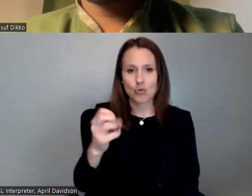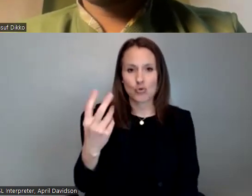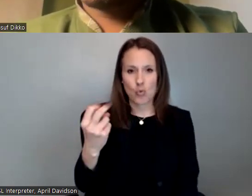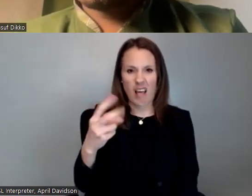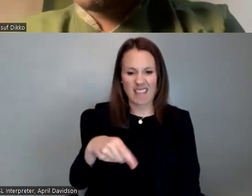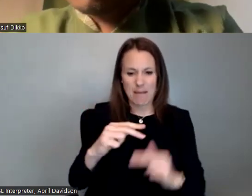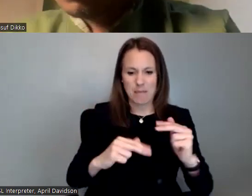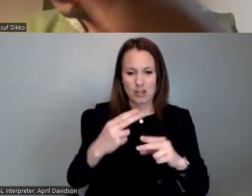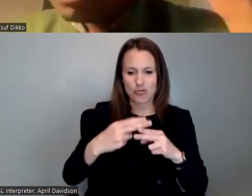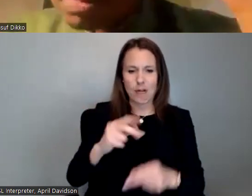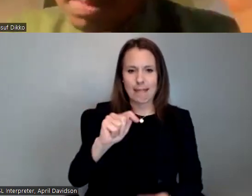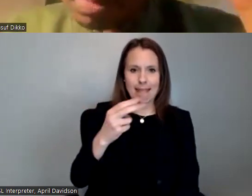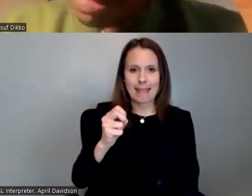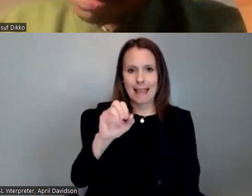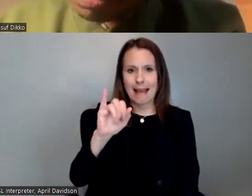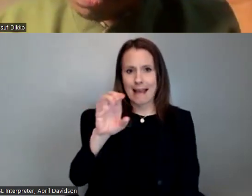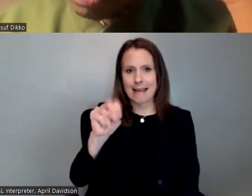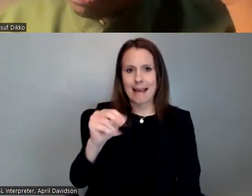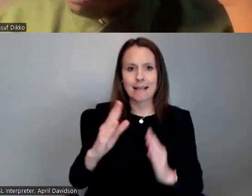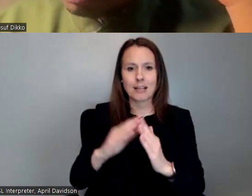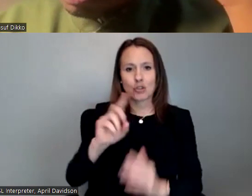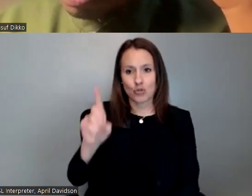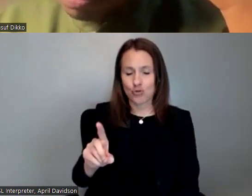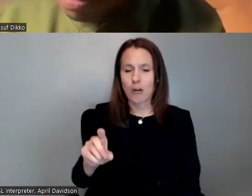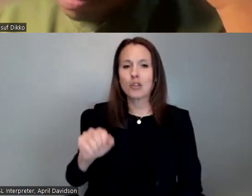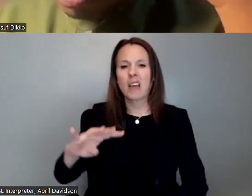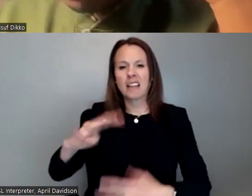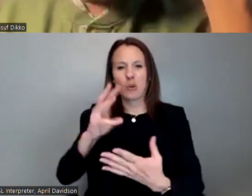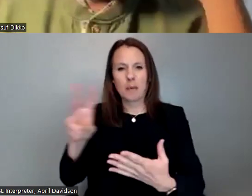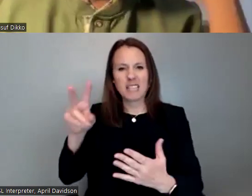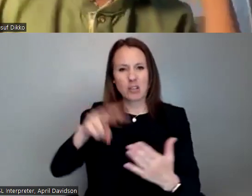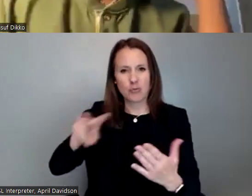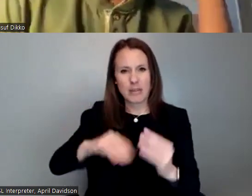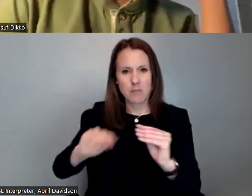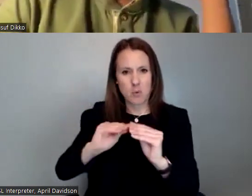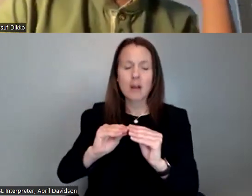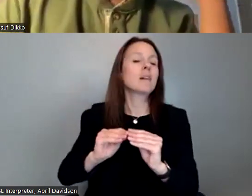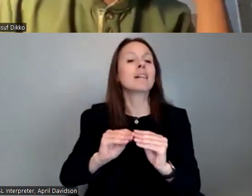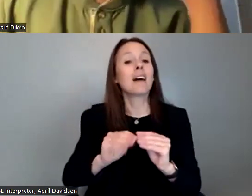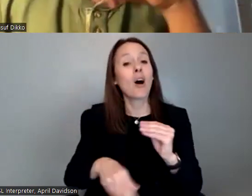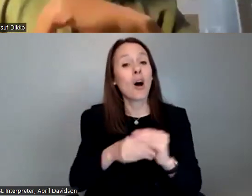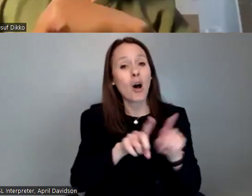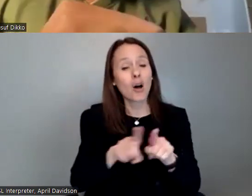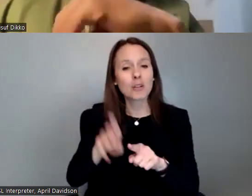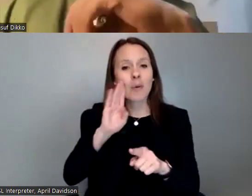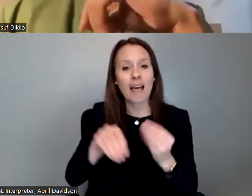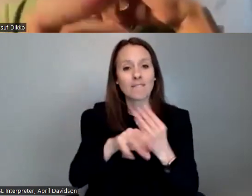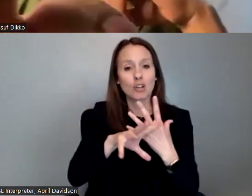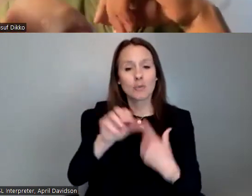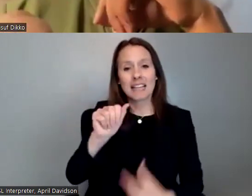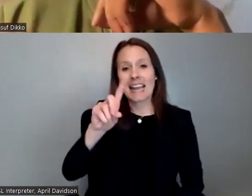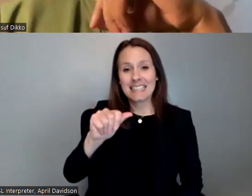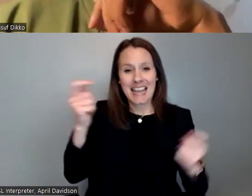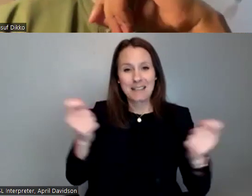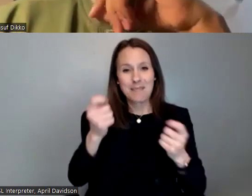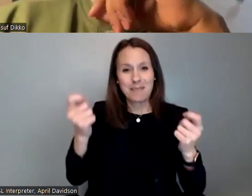Detroit. Registration information can be found on our webpage. Additionally, we will be hosting a virtual ADA commemoration